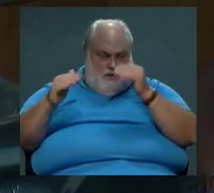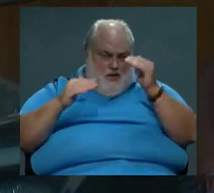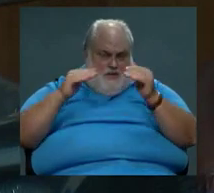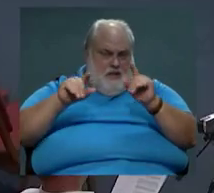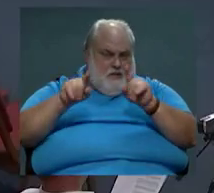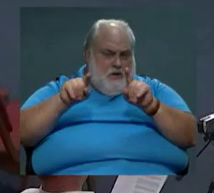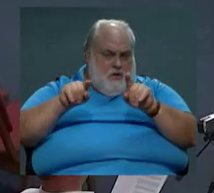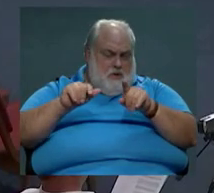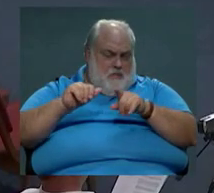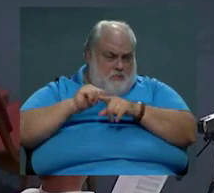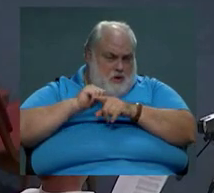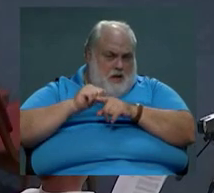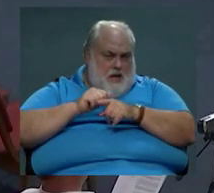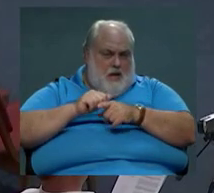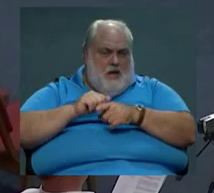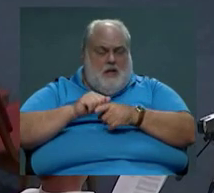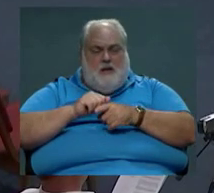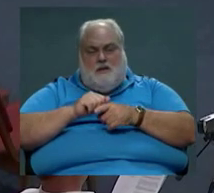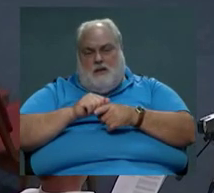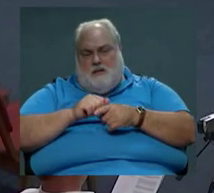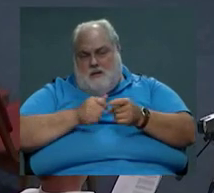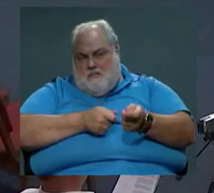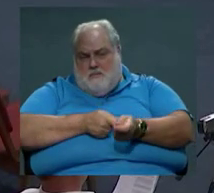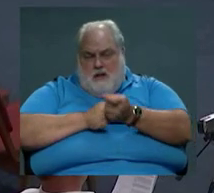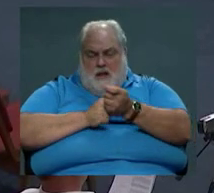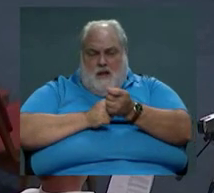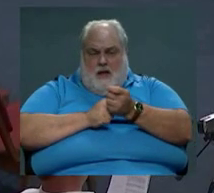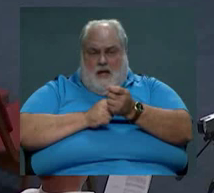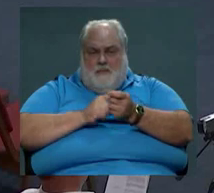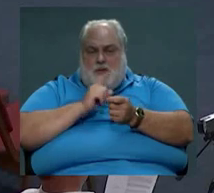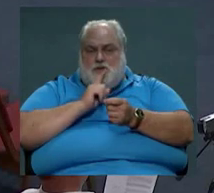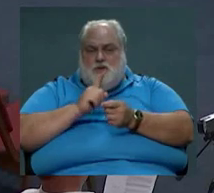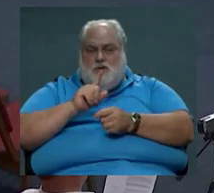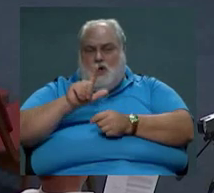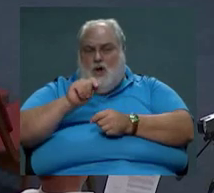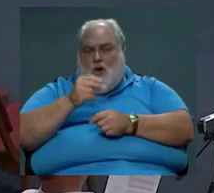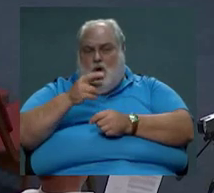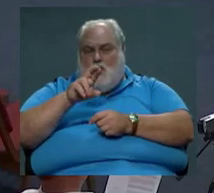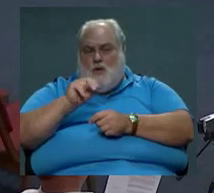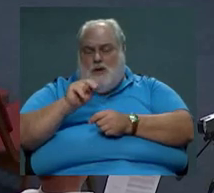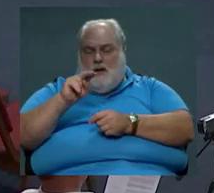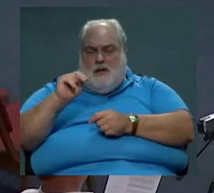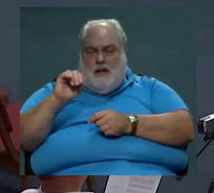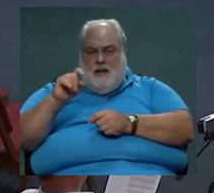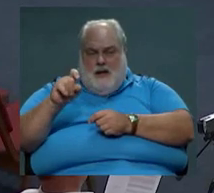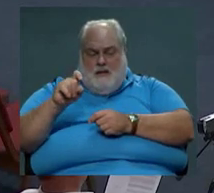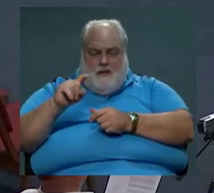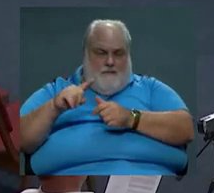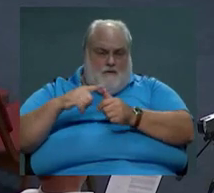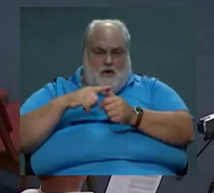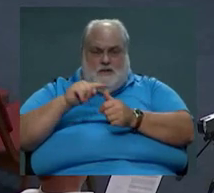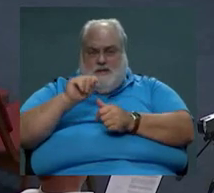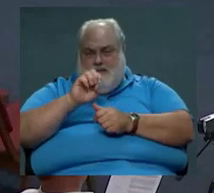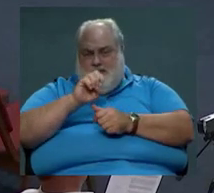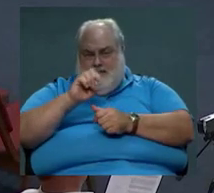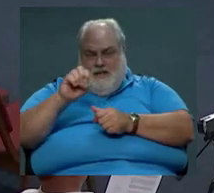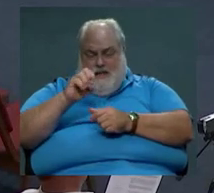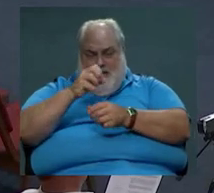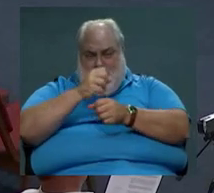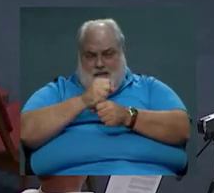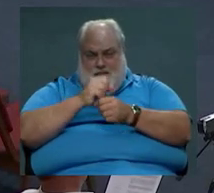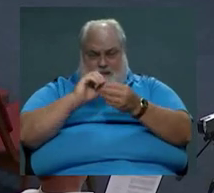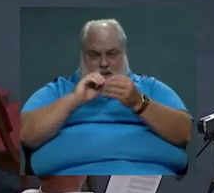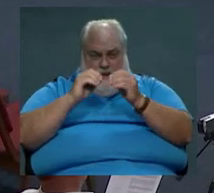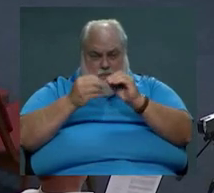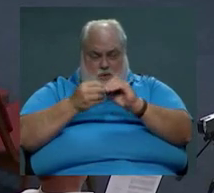play, practice, hit balls. And I will make sure that Laura Nix, who's director of First Tee, gets the